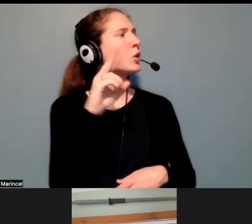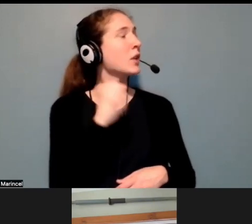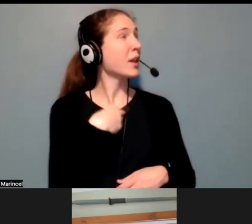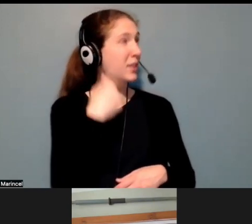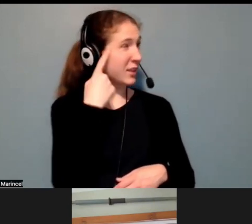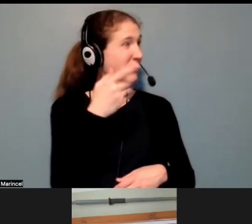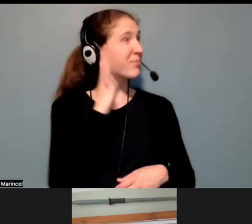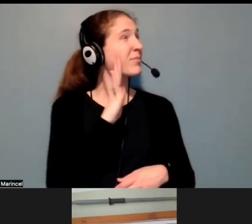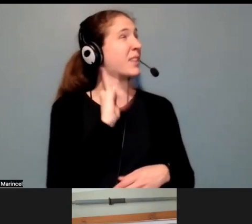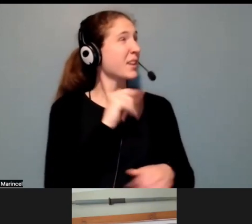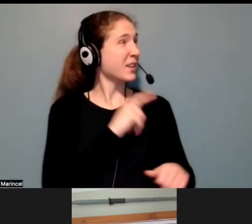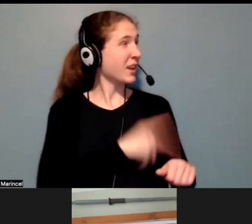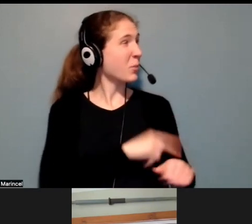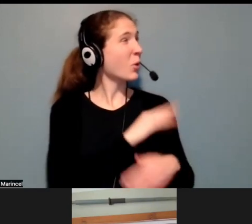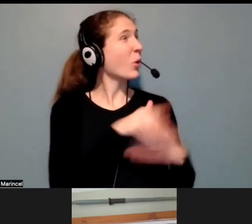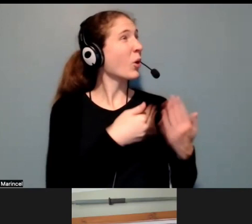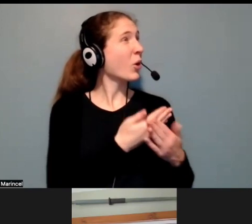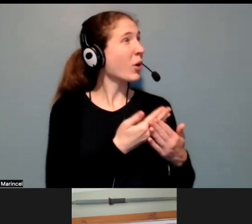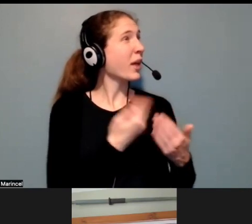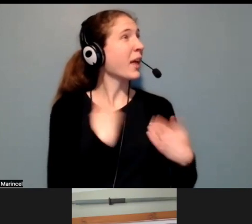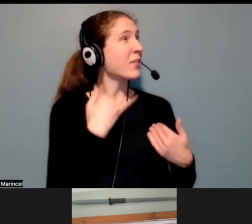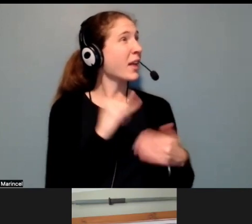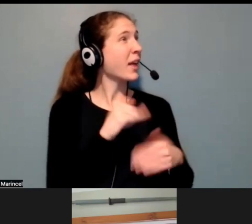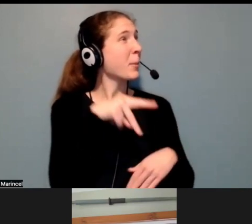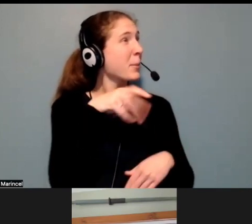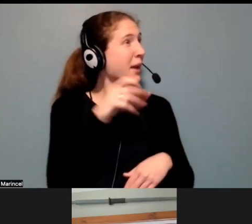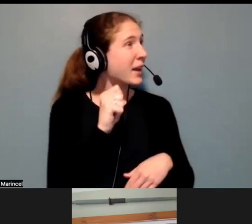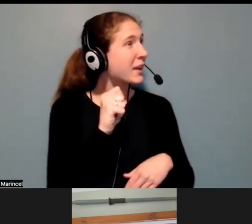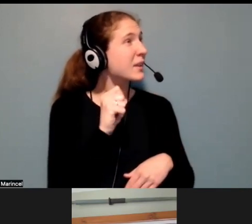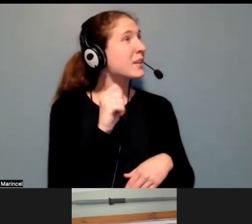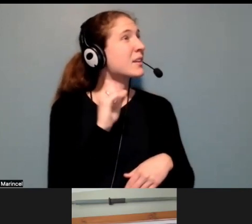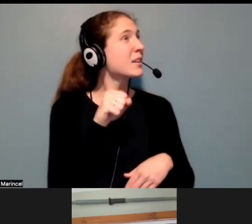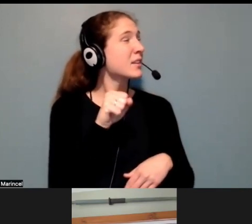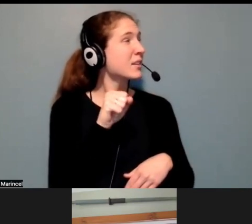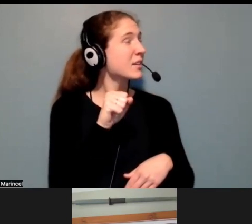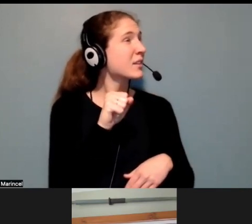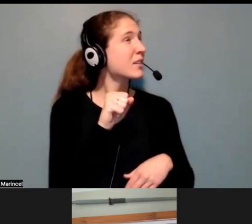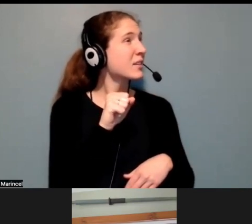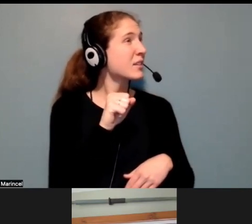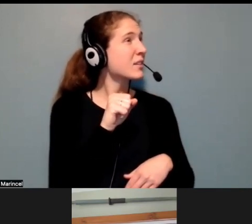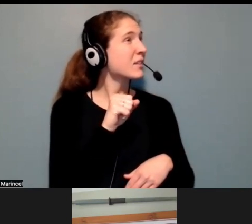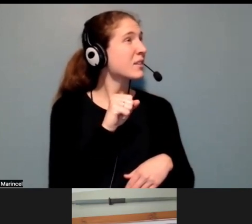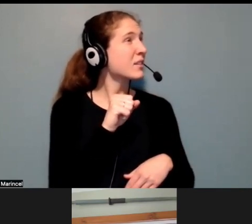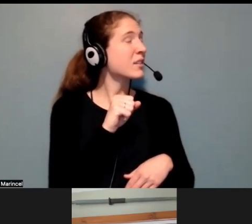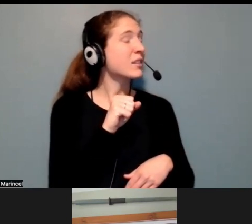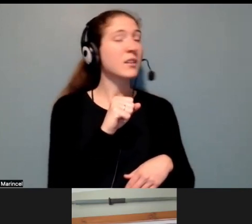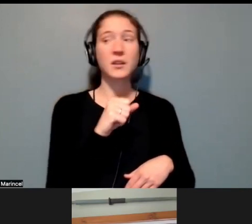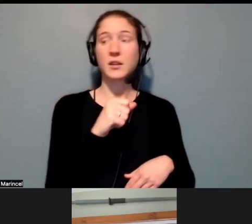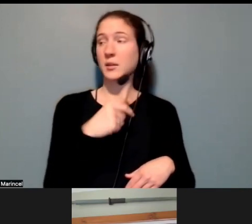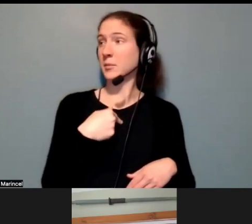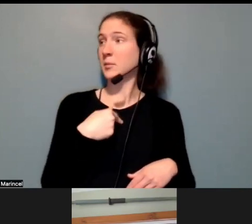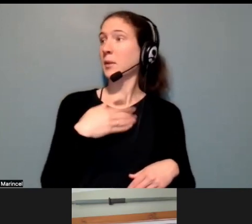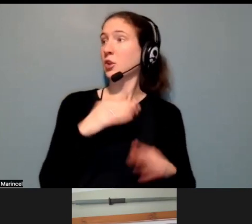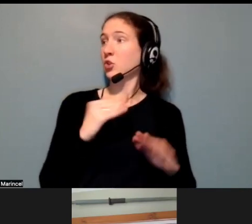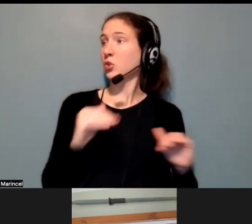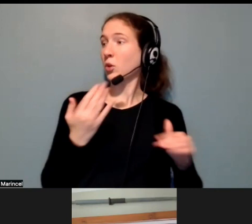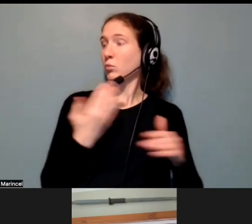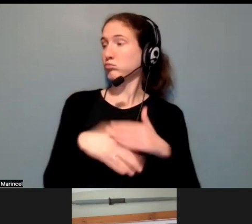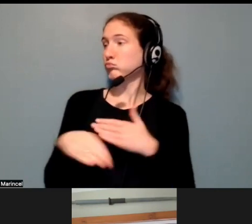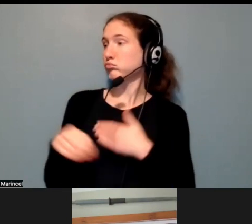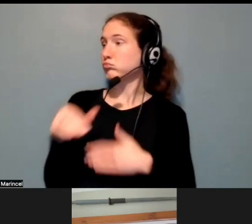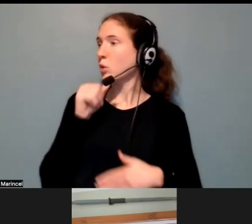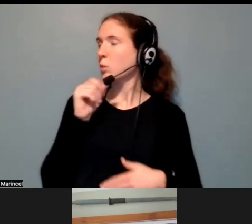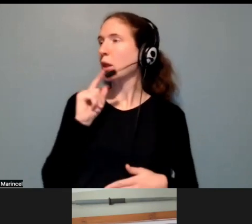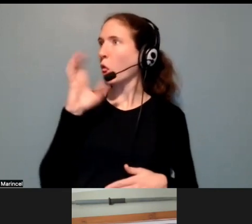right? Mm, Everyone has a story about one of those. Yeah. Yeah, and then when I had my kids, I mean, I wasn't really looking for turtles,